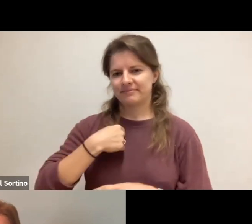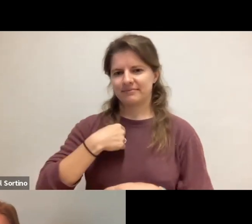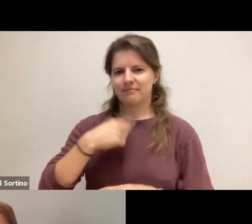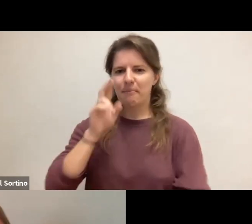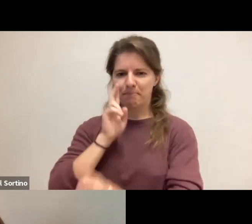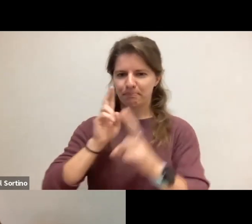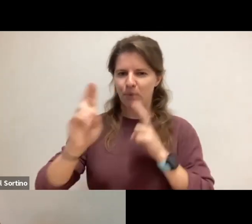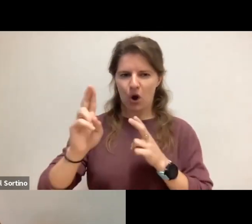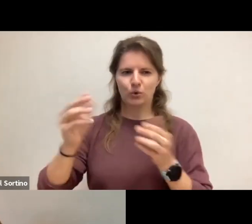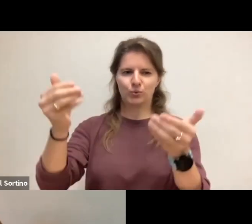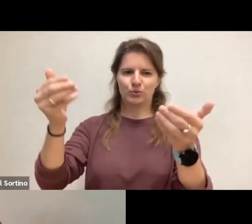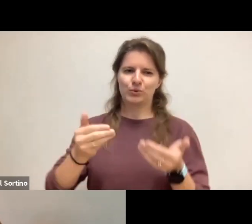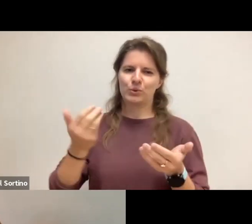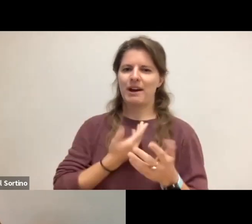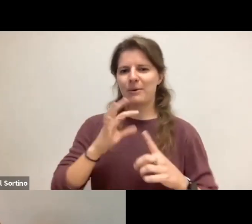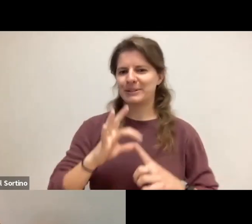learn.